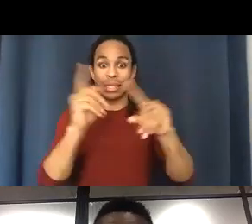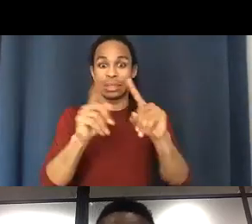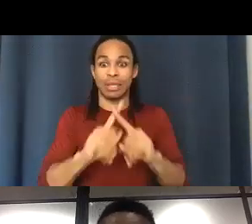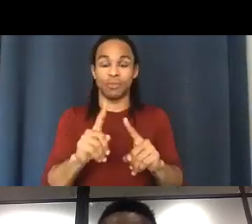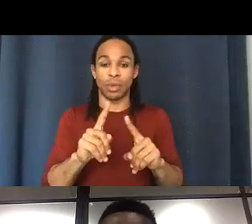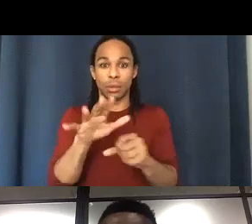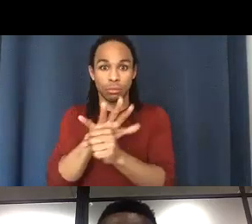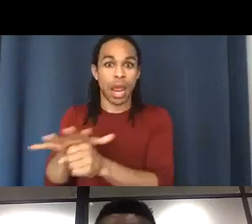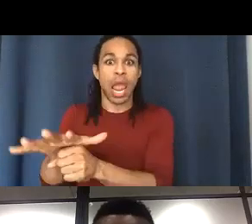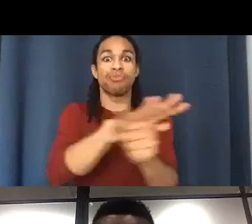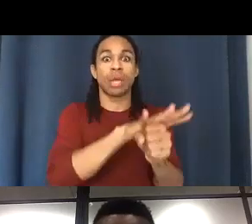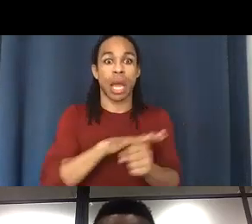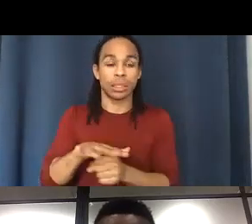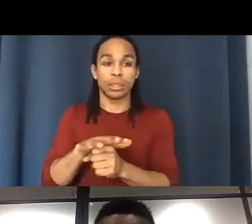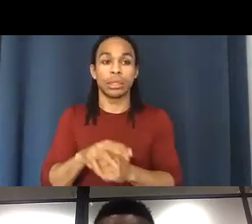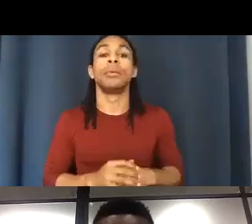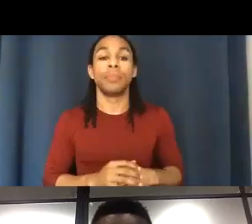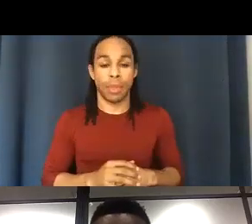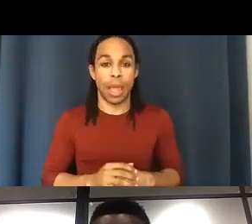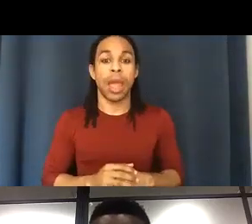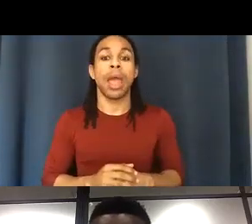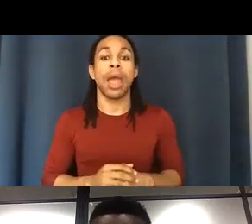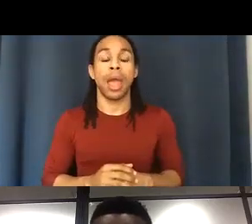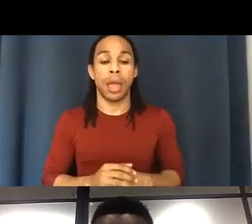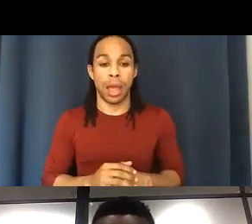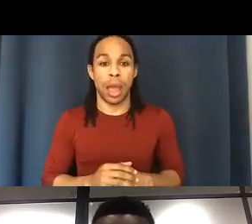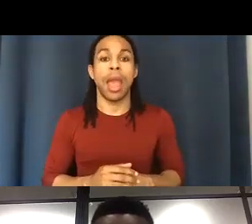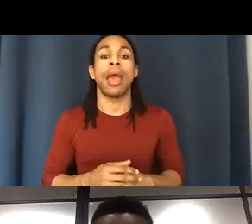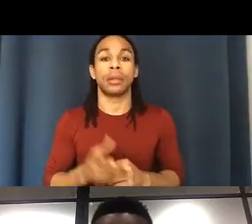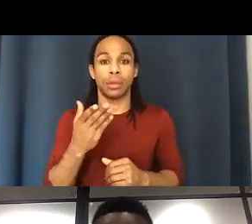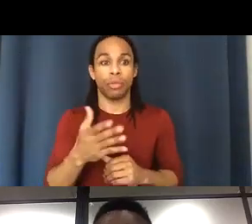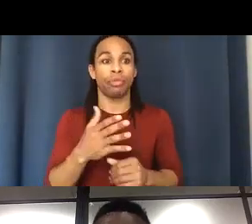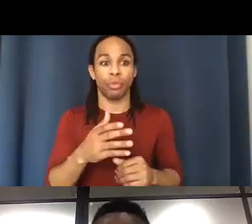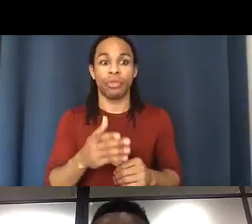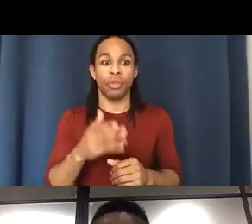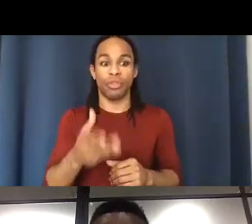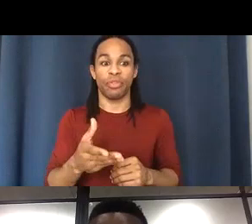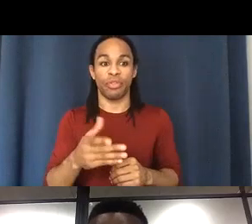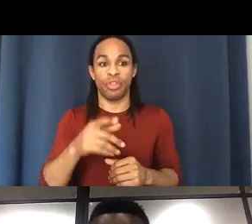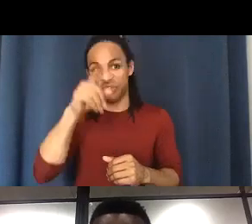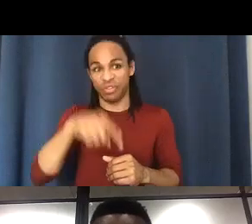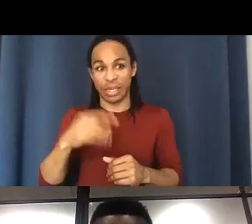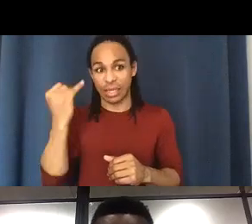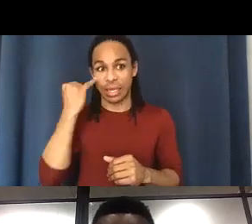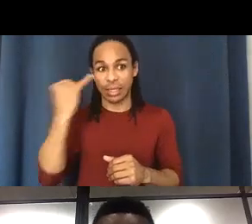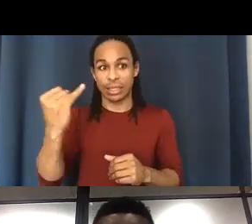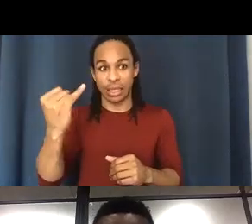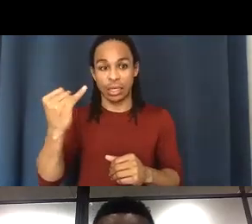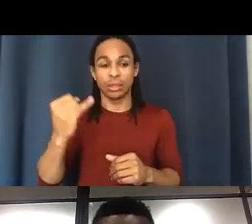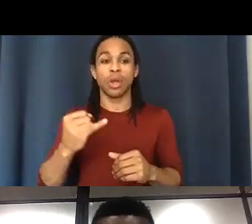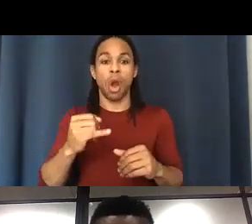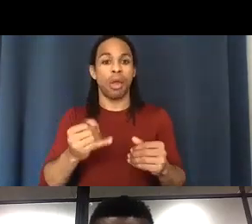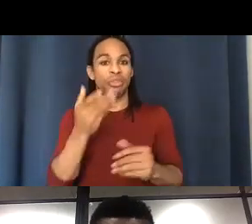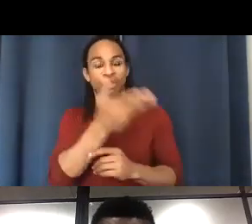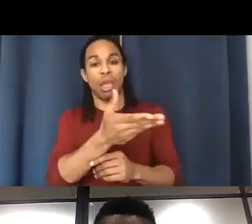are CANs that are there to inspire, promote, and support ordinary people in every